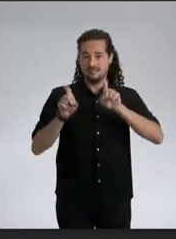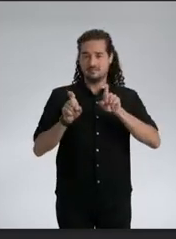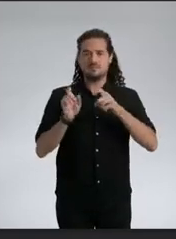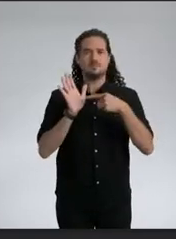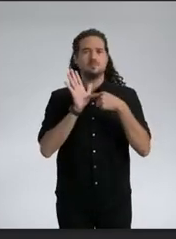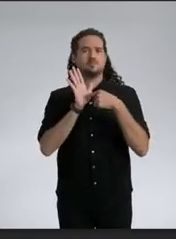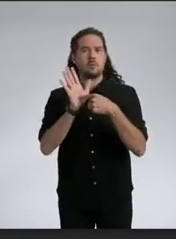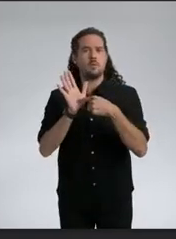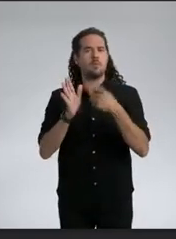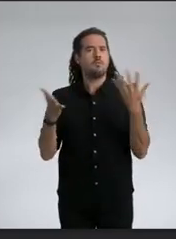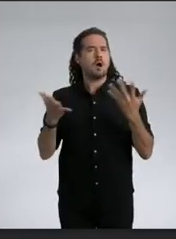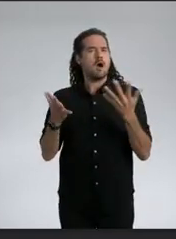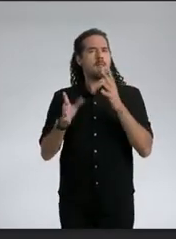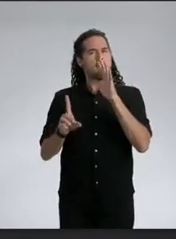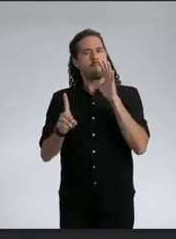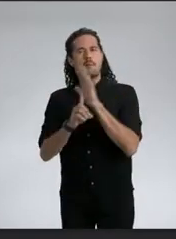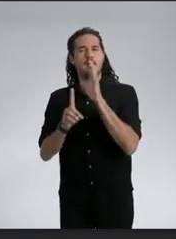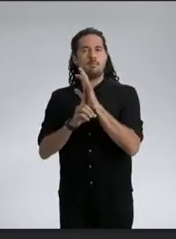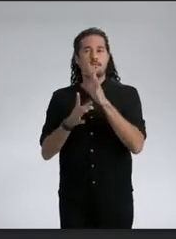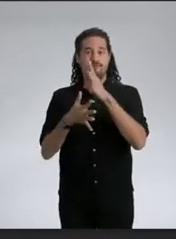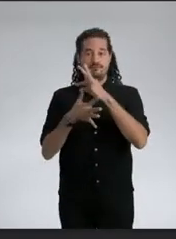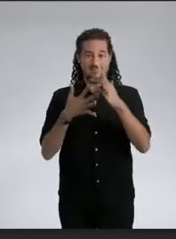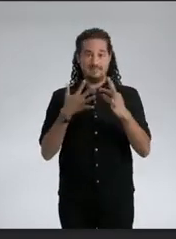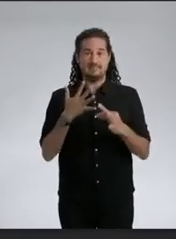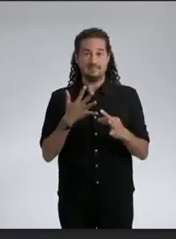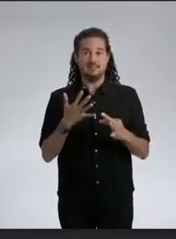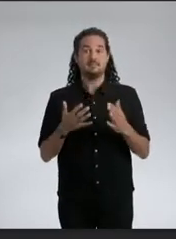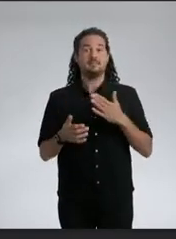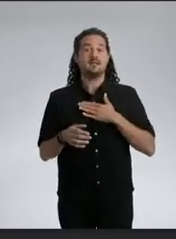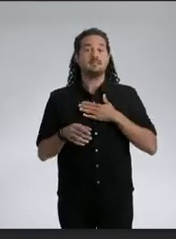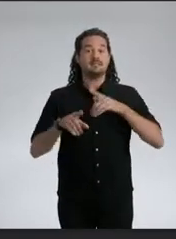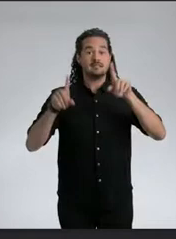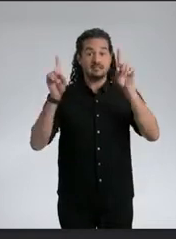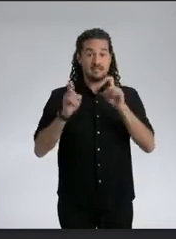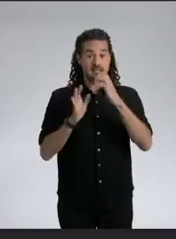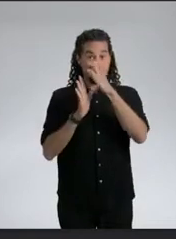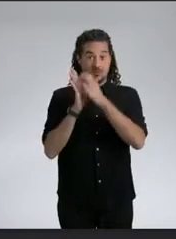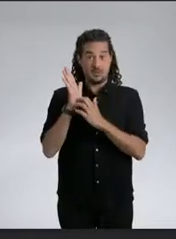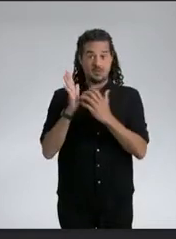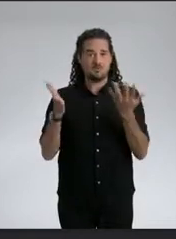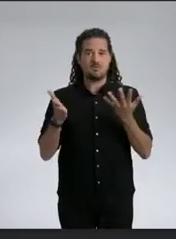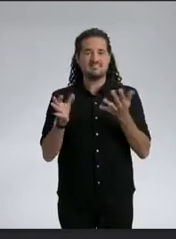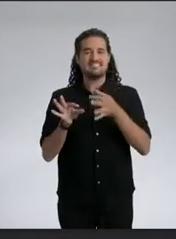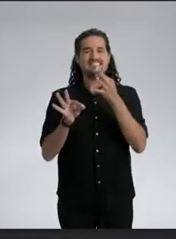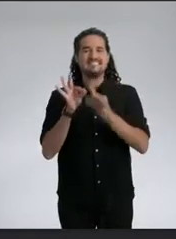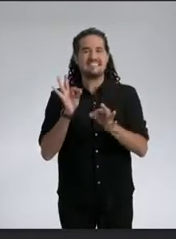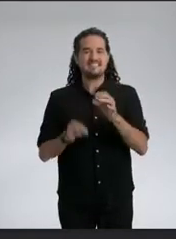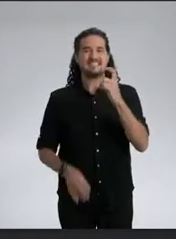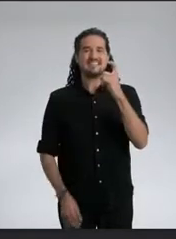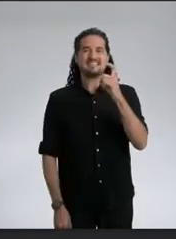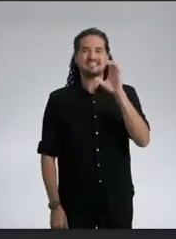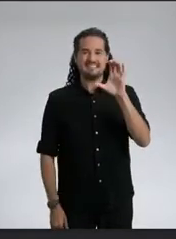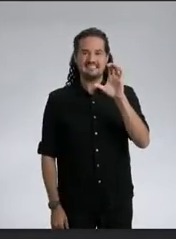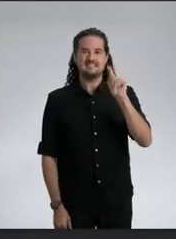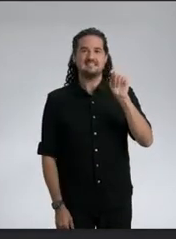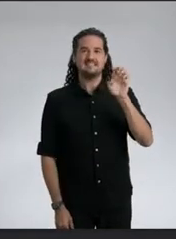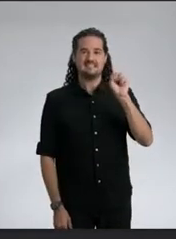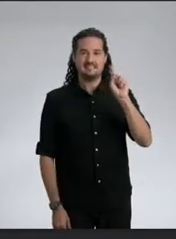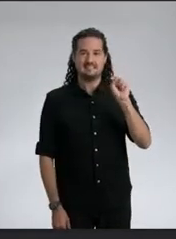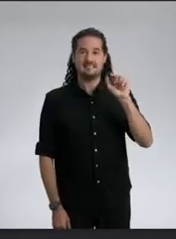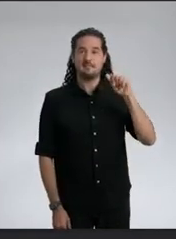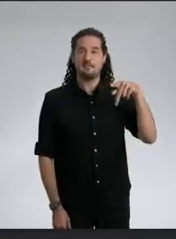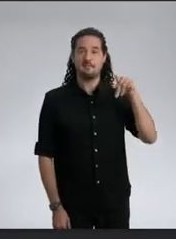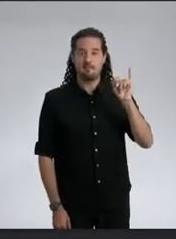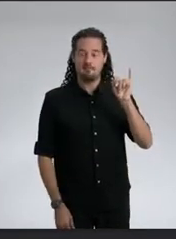features. Here in my test code, I'll adopt this simple XCTest API to make these tests go